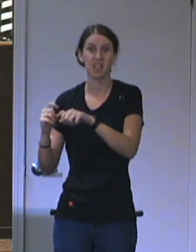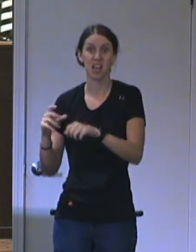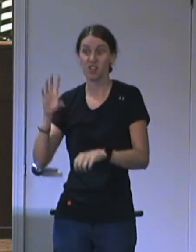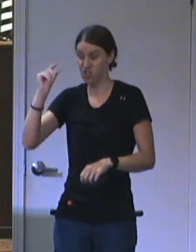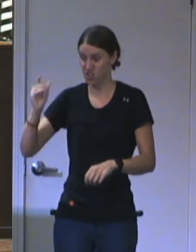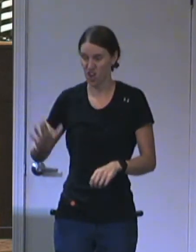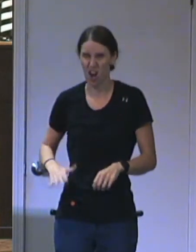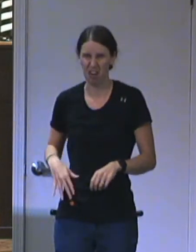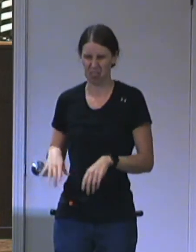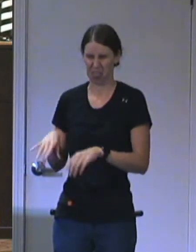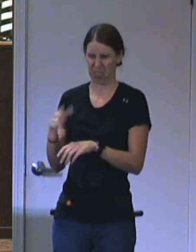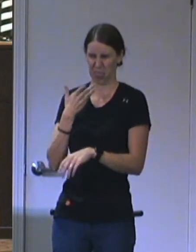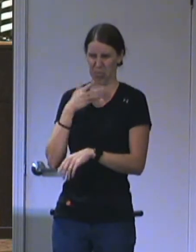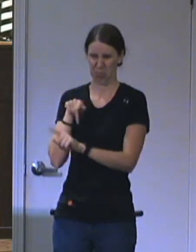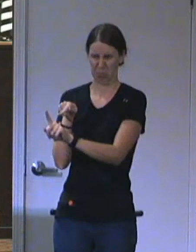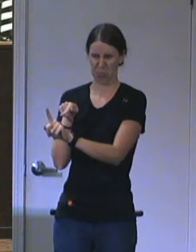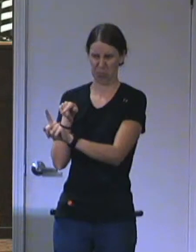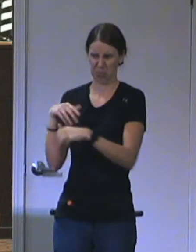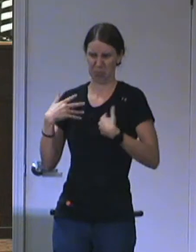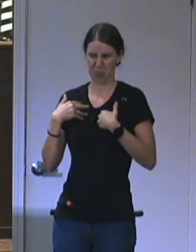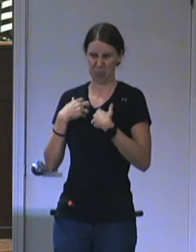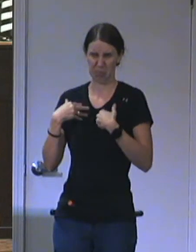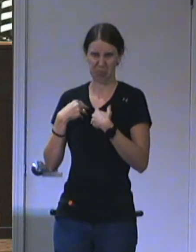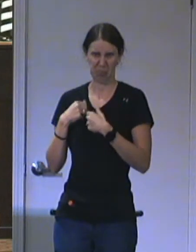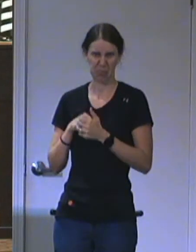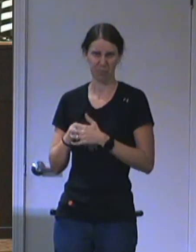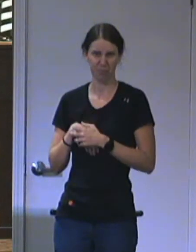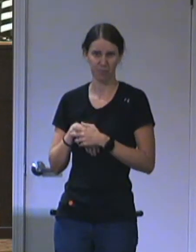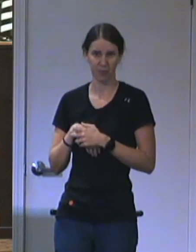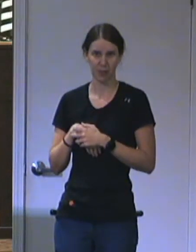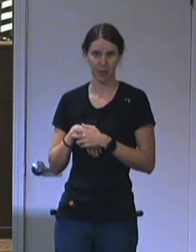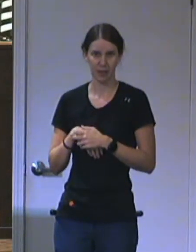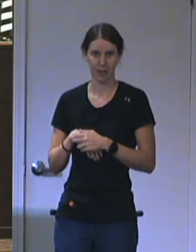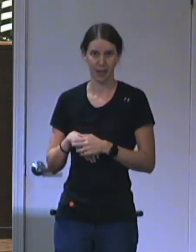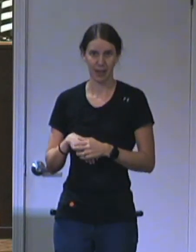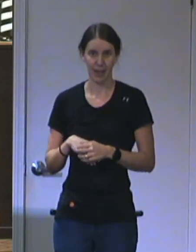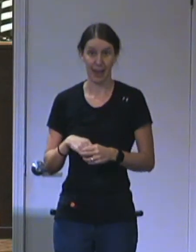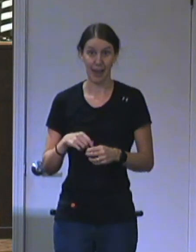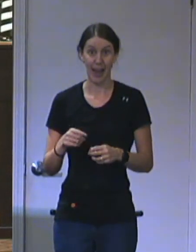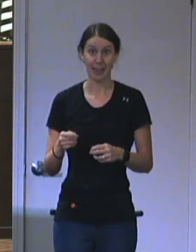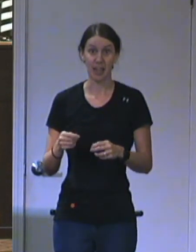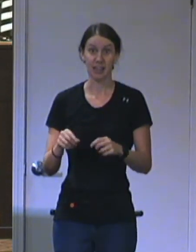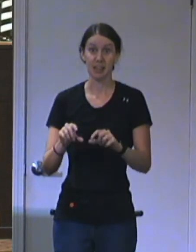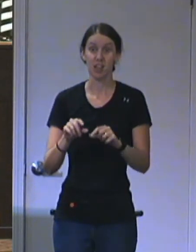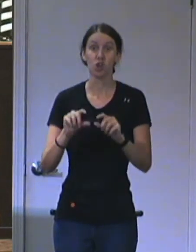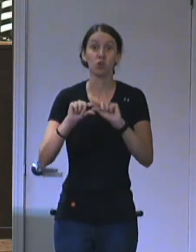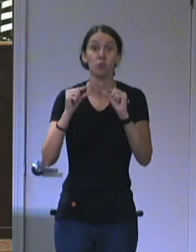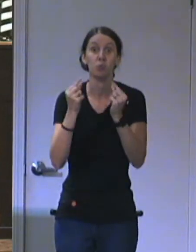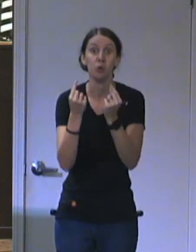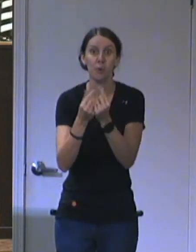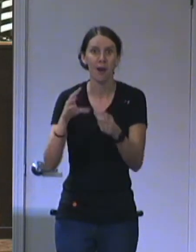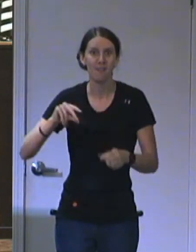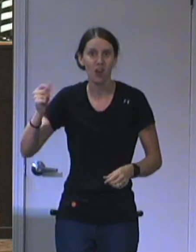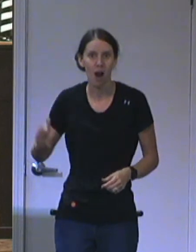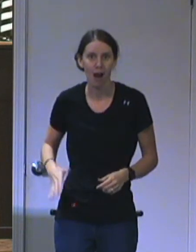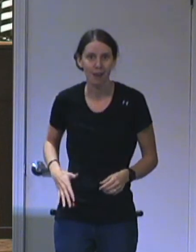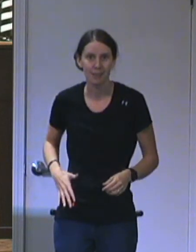aimlessly sometimes, but what they really like to do is get into packs, and then they really wreak havoc,